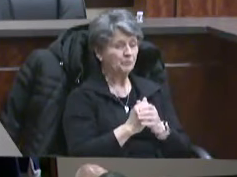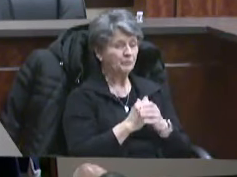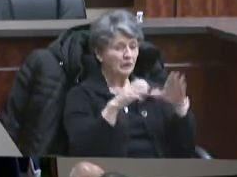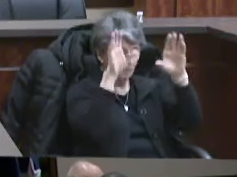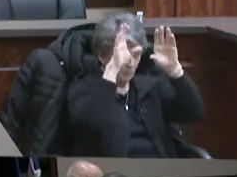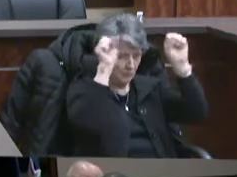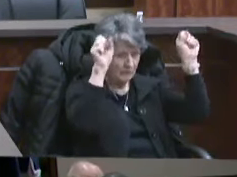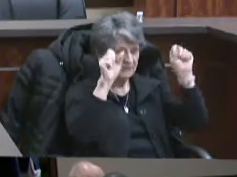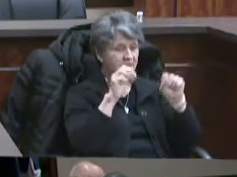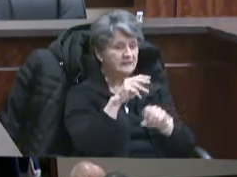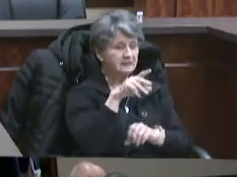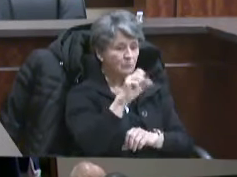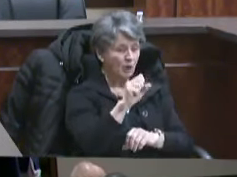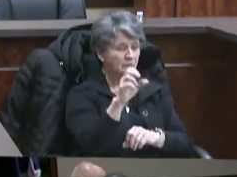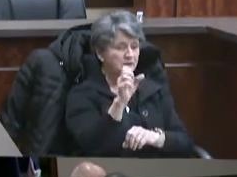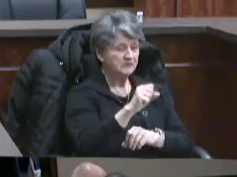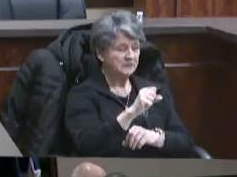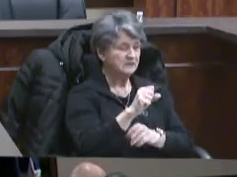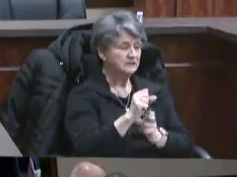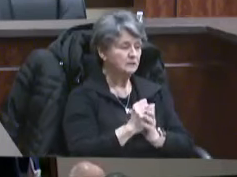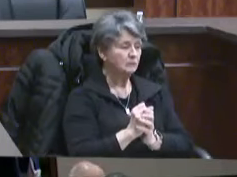President Smalls? I vote yes.